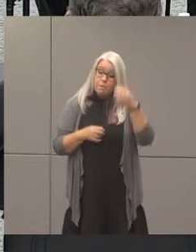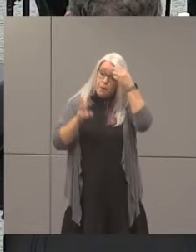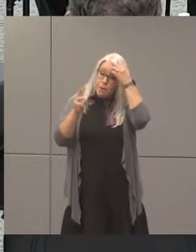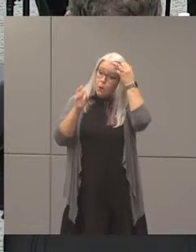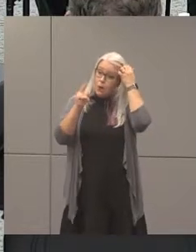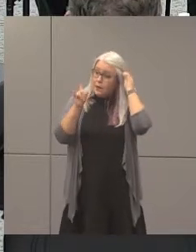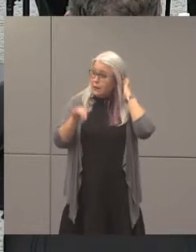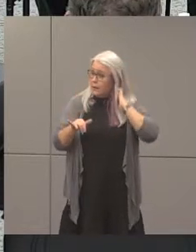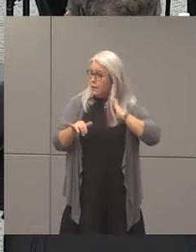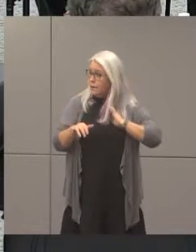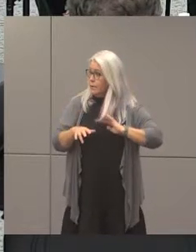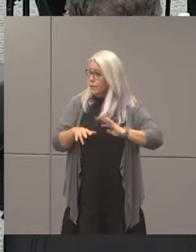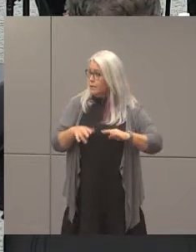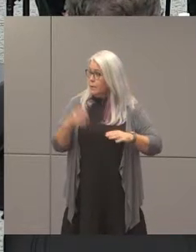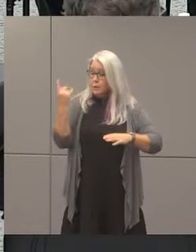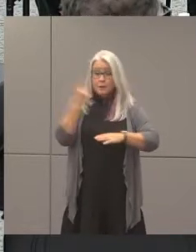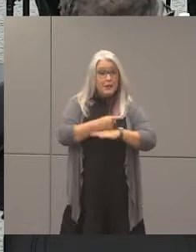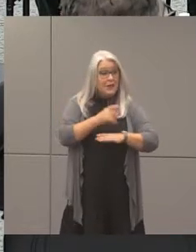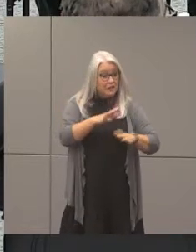Wendy? Day?